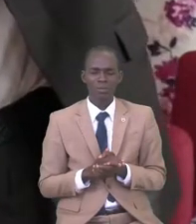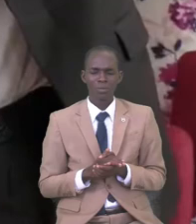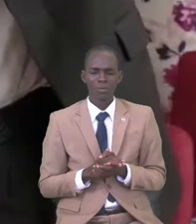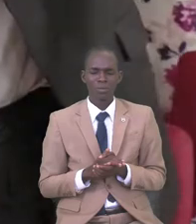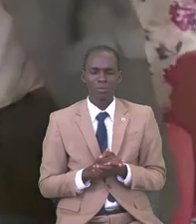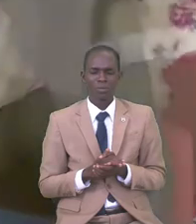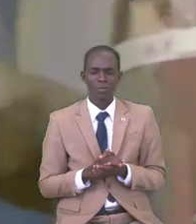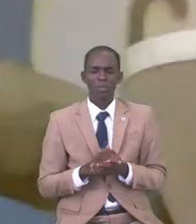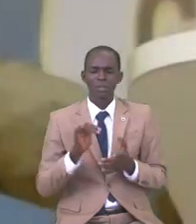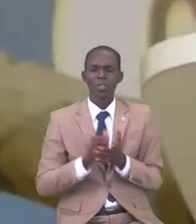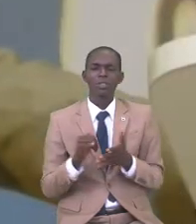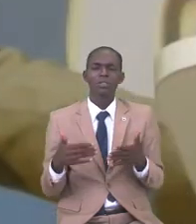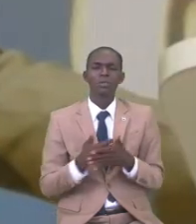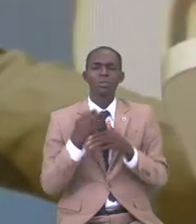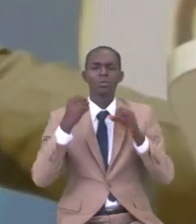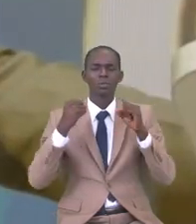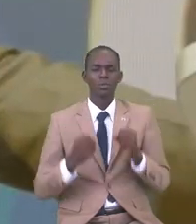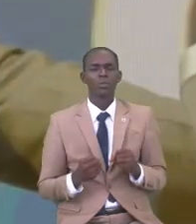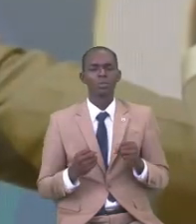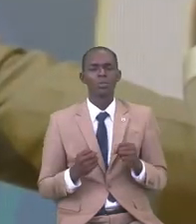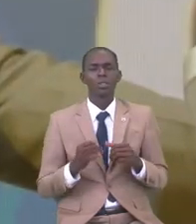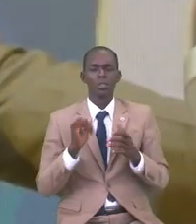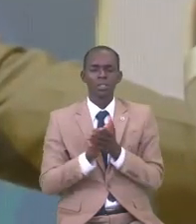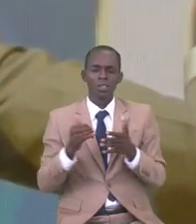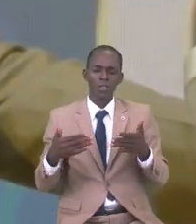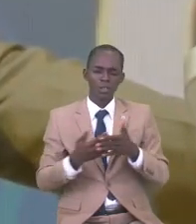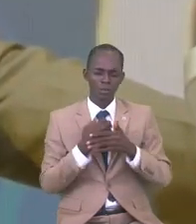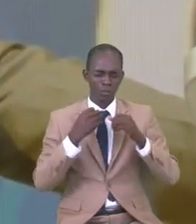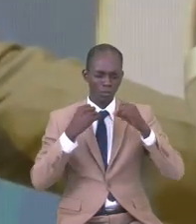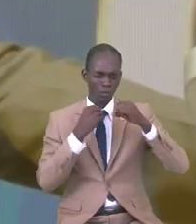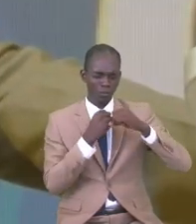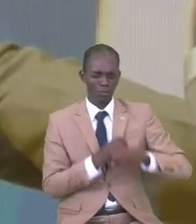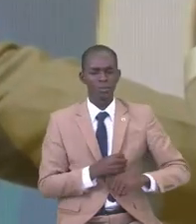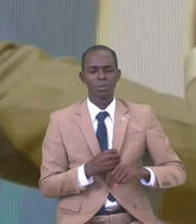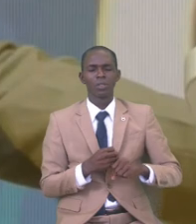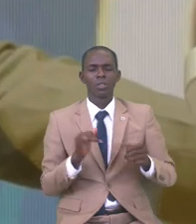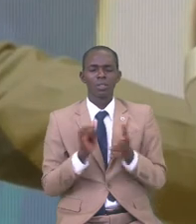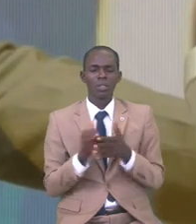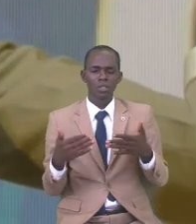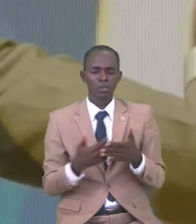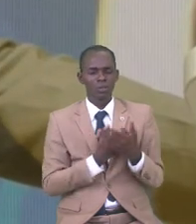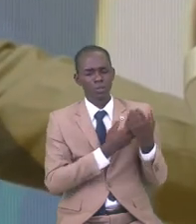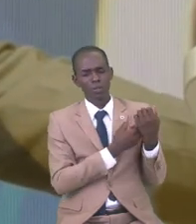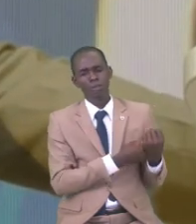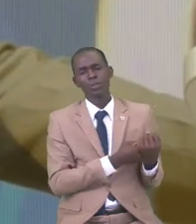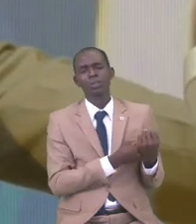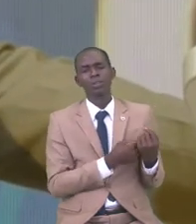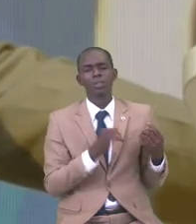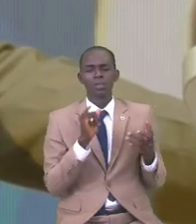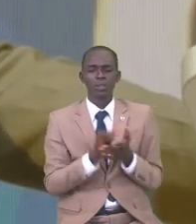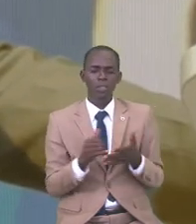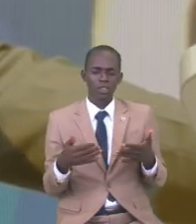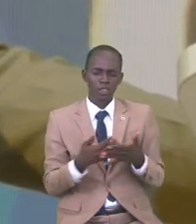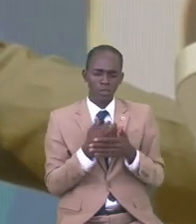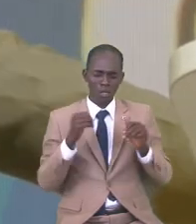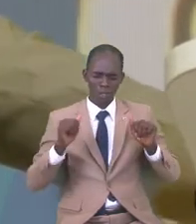That new power, that new strength, that new courage, that new